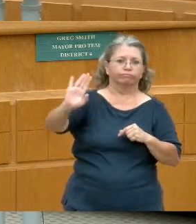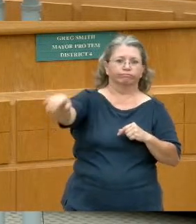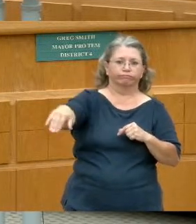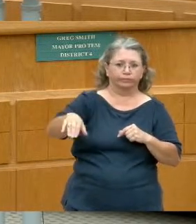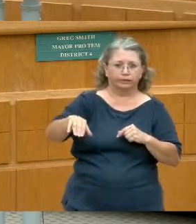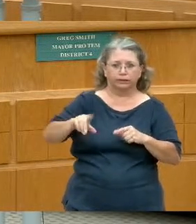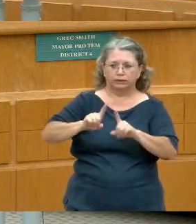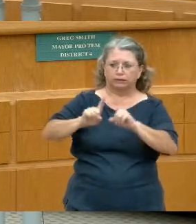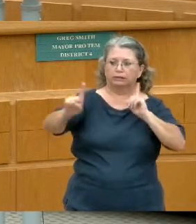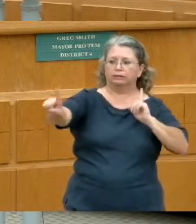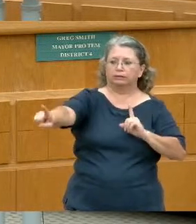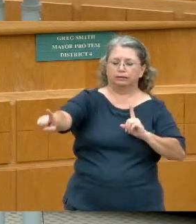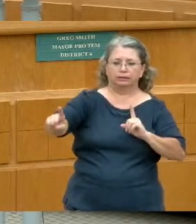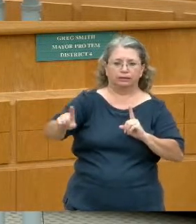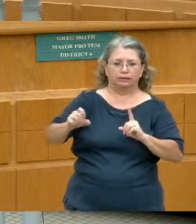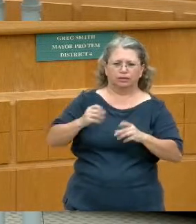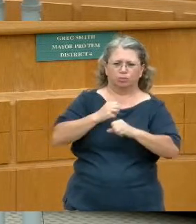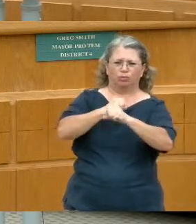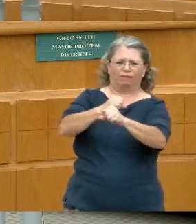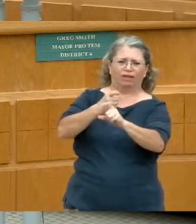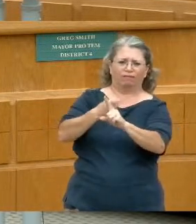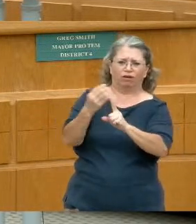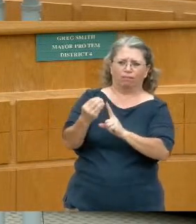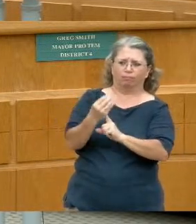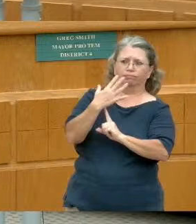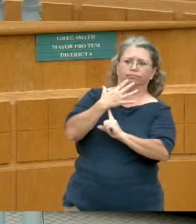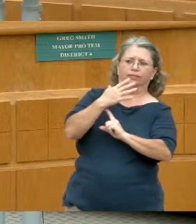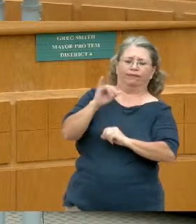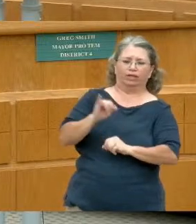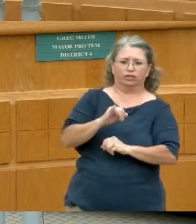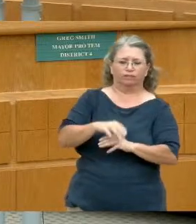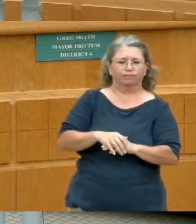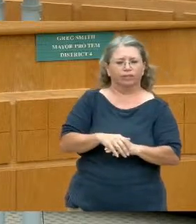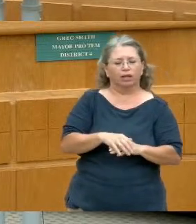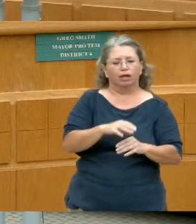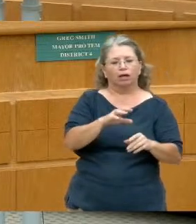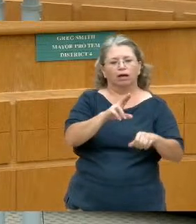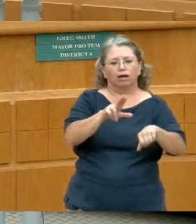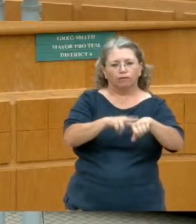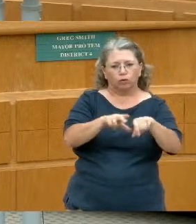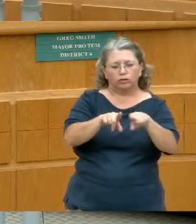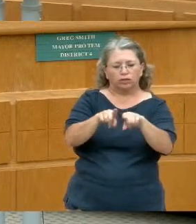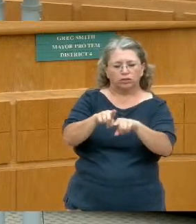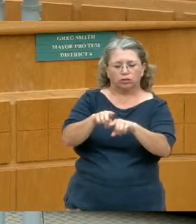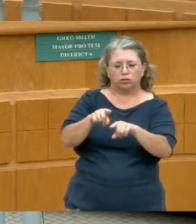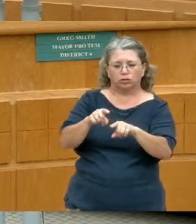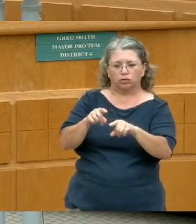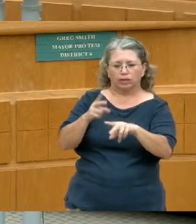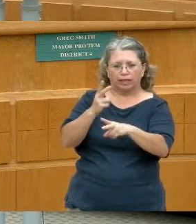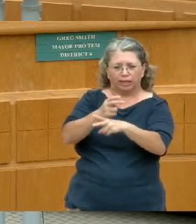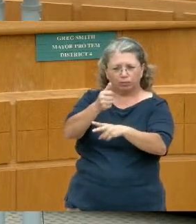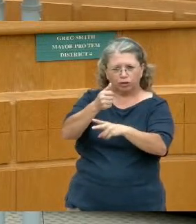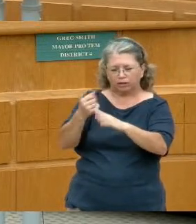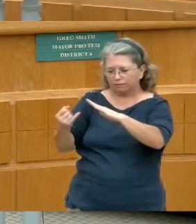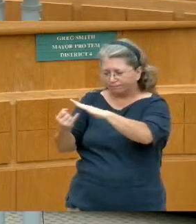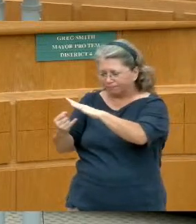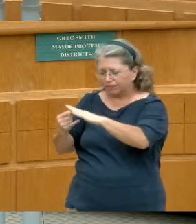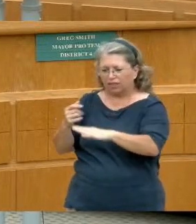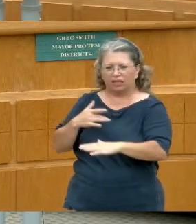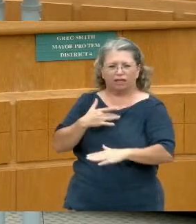bit farther away? And lastly, self-isolate when symptomatic. If you feel sick, if you have that tickle at the back of your